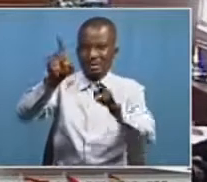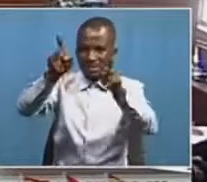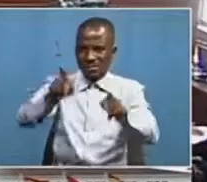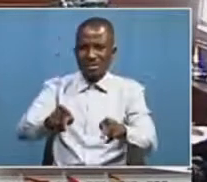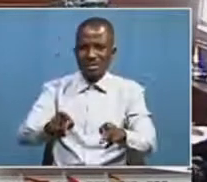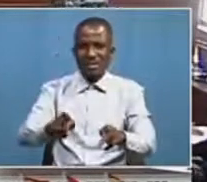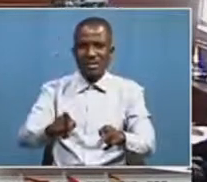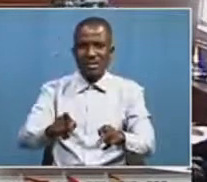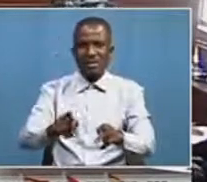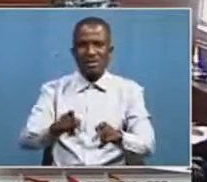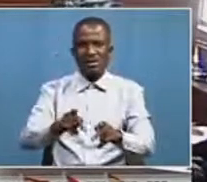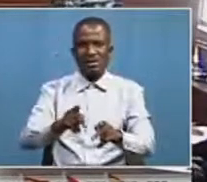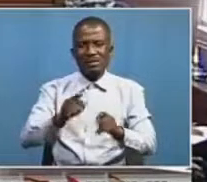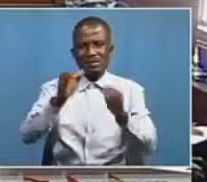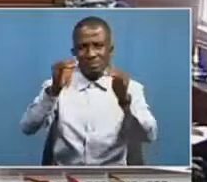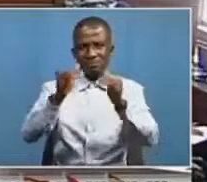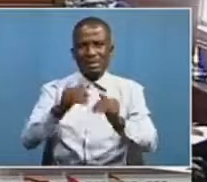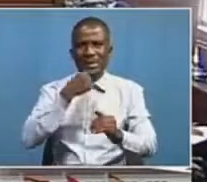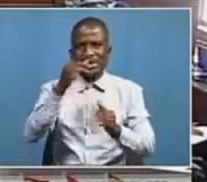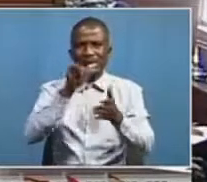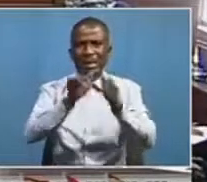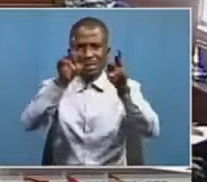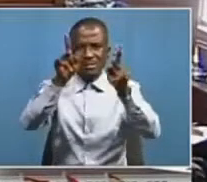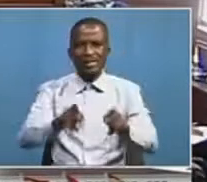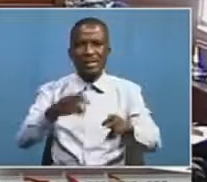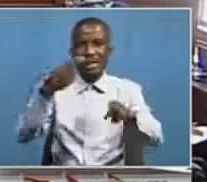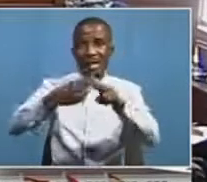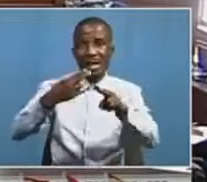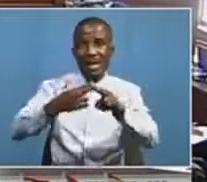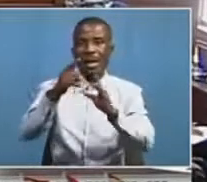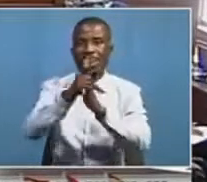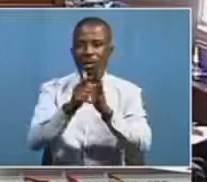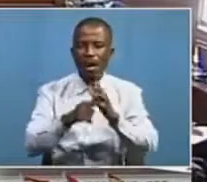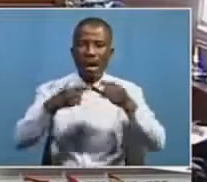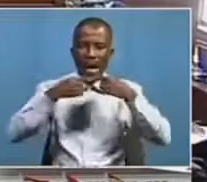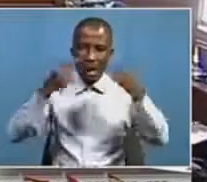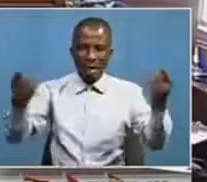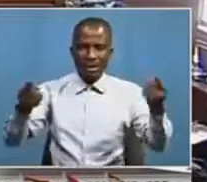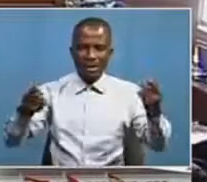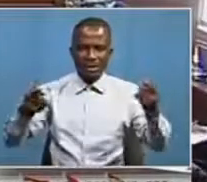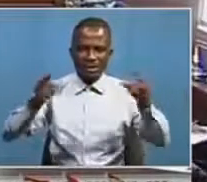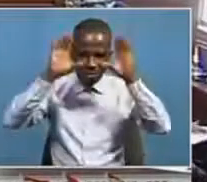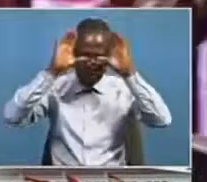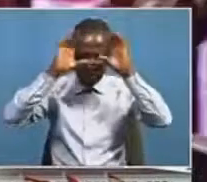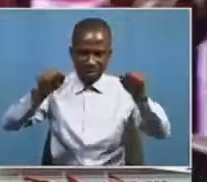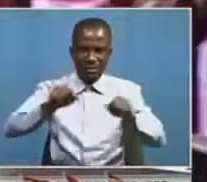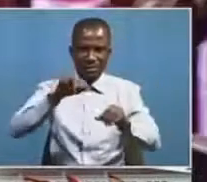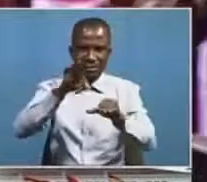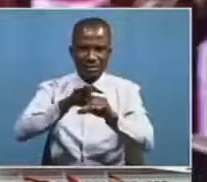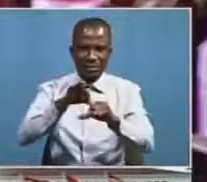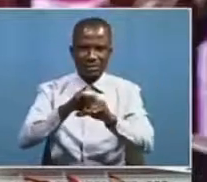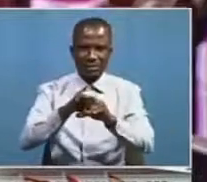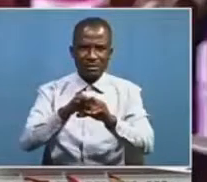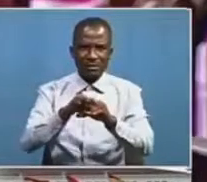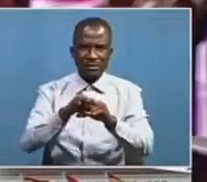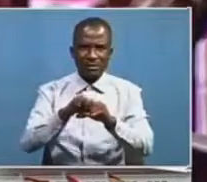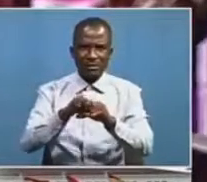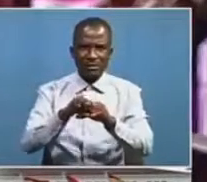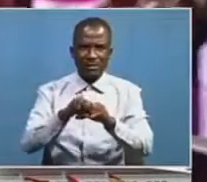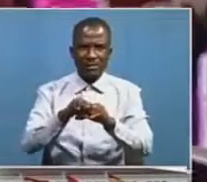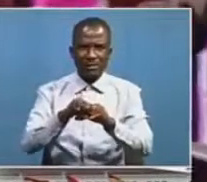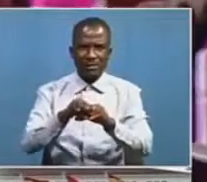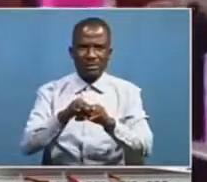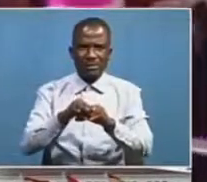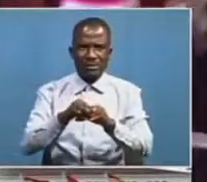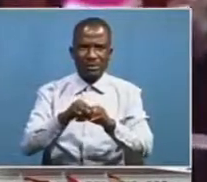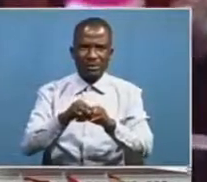Commission, and B, states that the person named in the instrument was declared elected as the President of Ghana at the